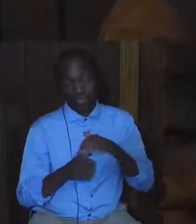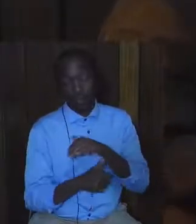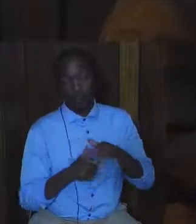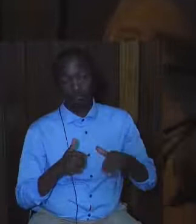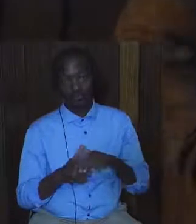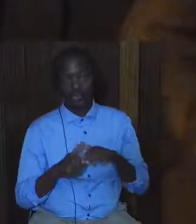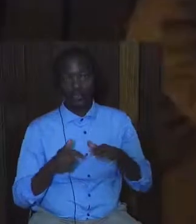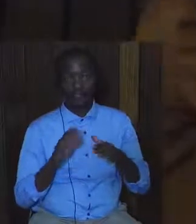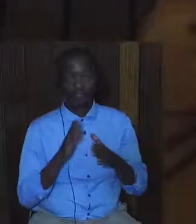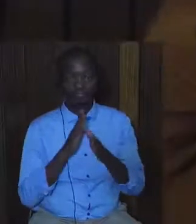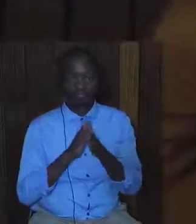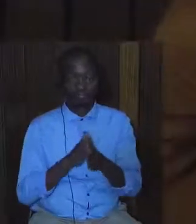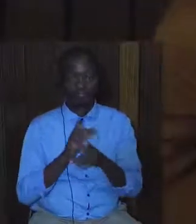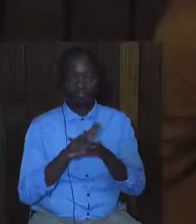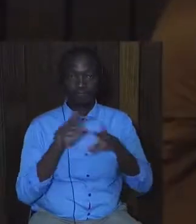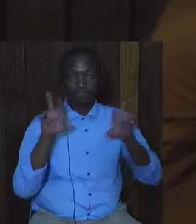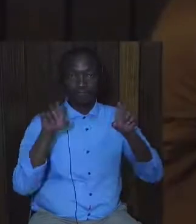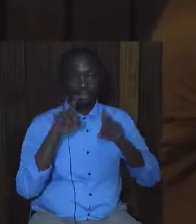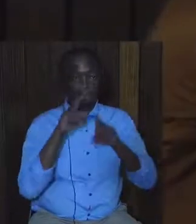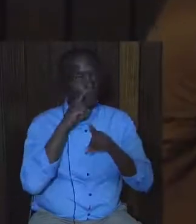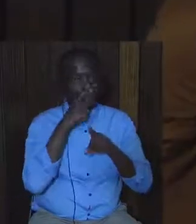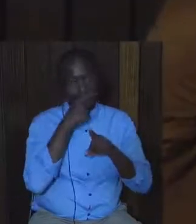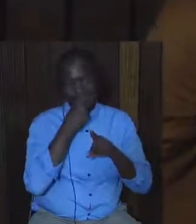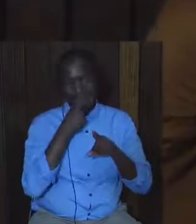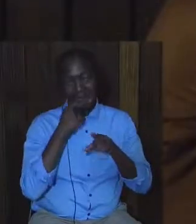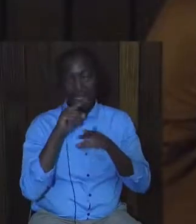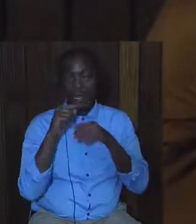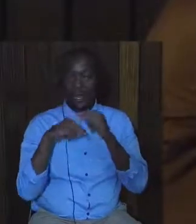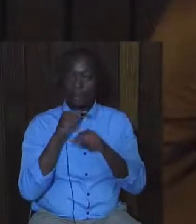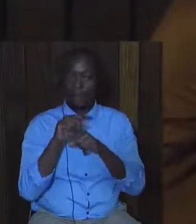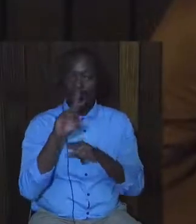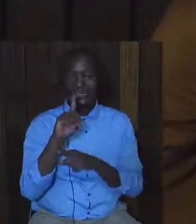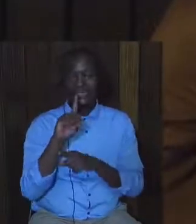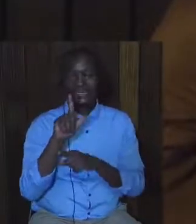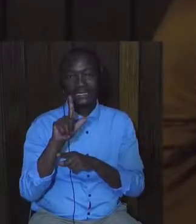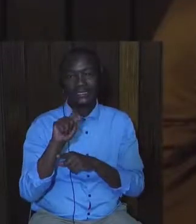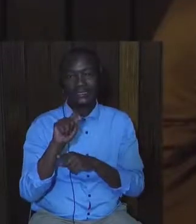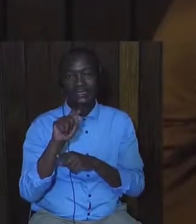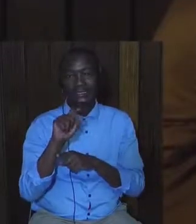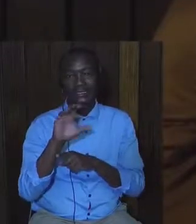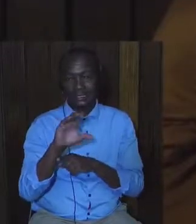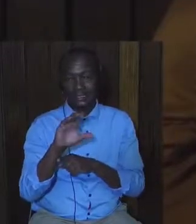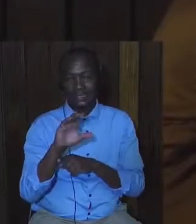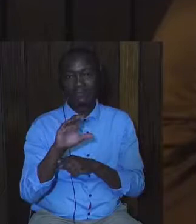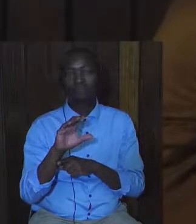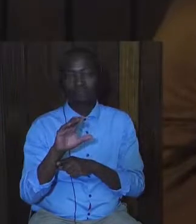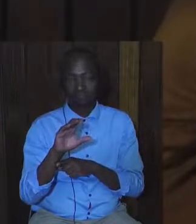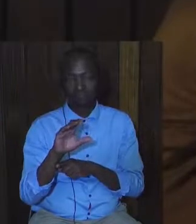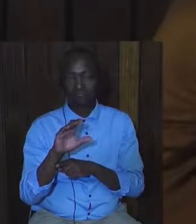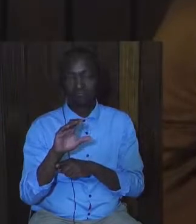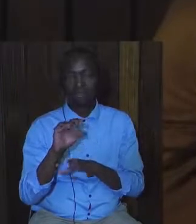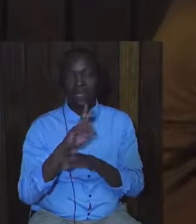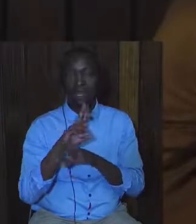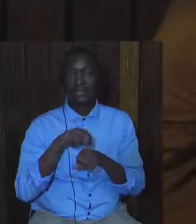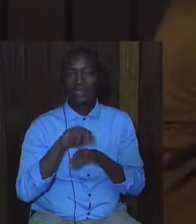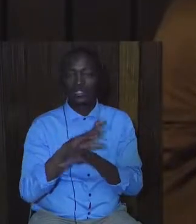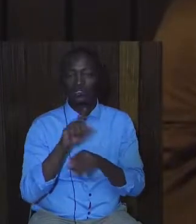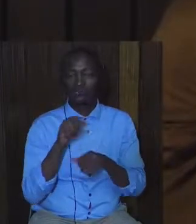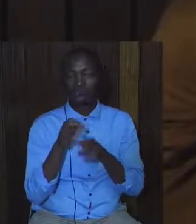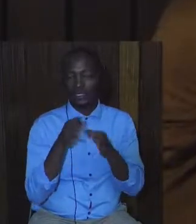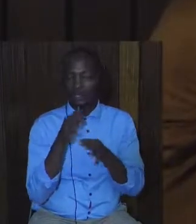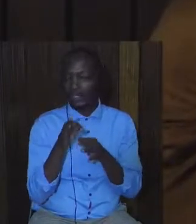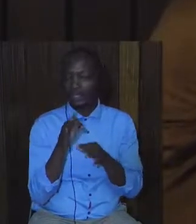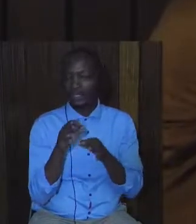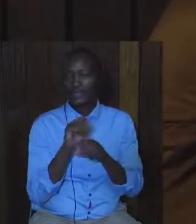related matters first. When it comes to the DLTCs, maybe I need to explain this a little bit